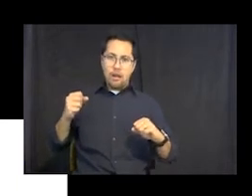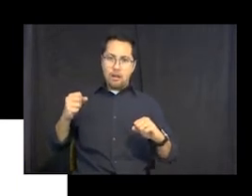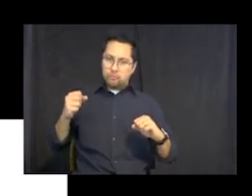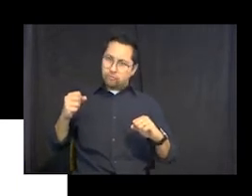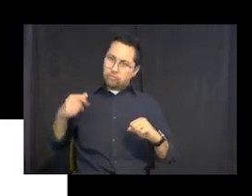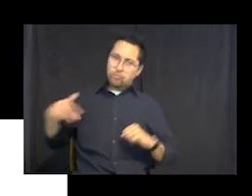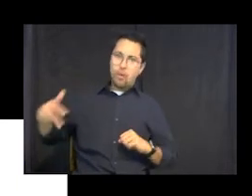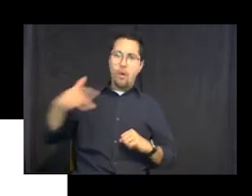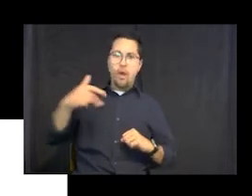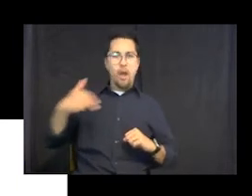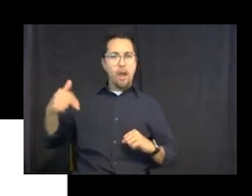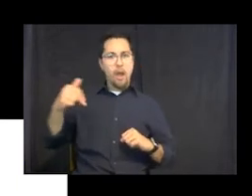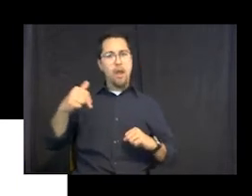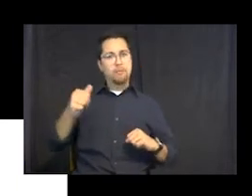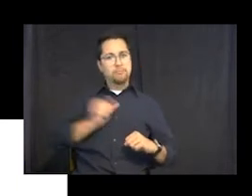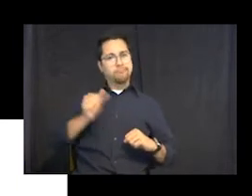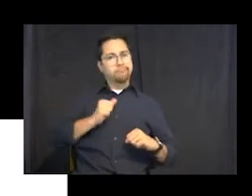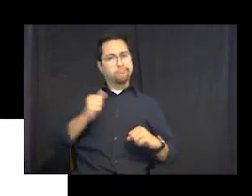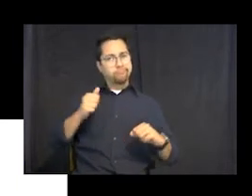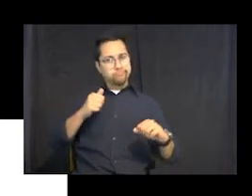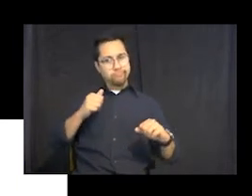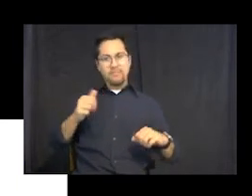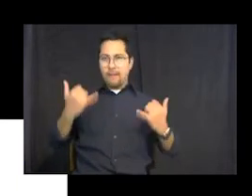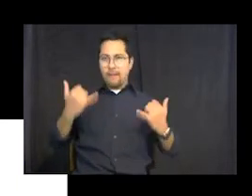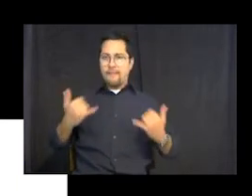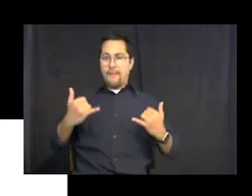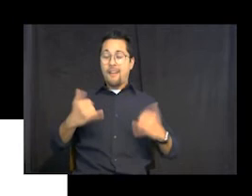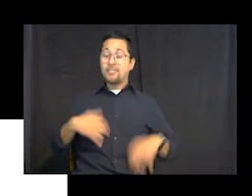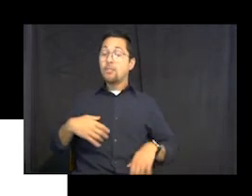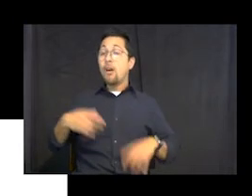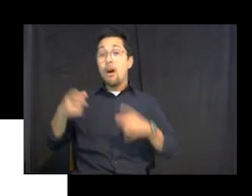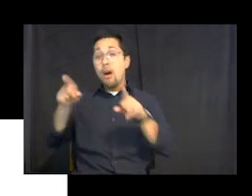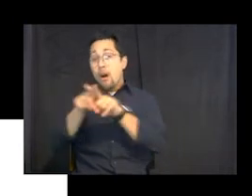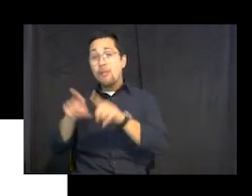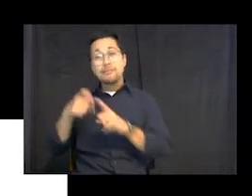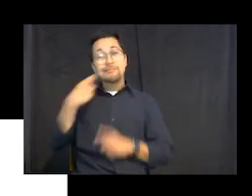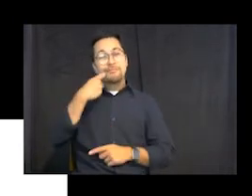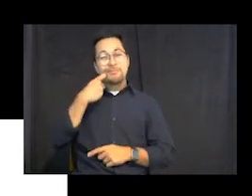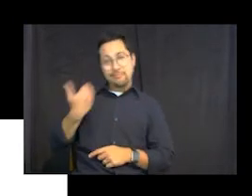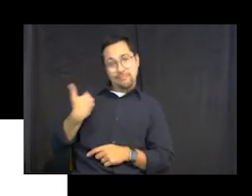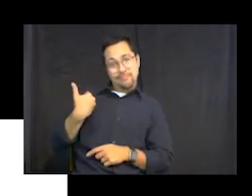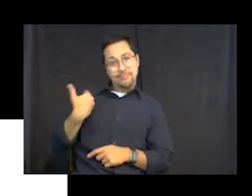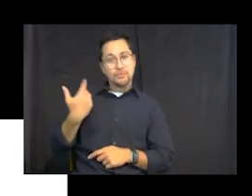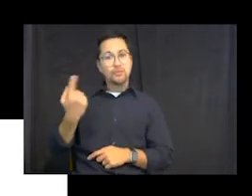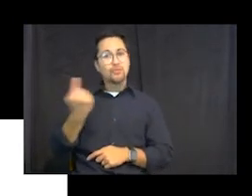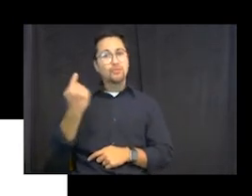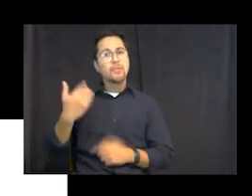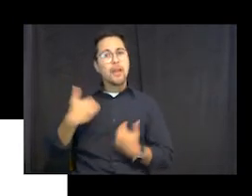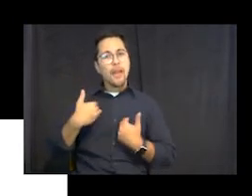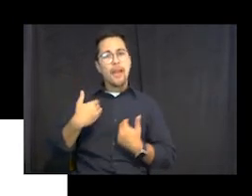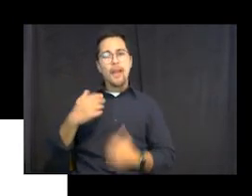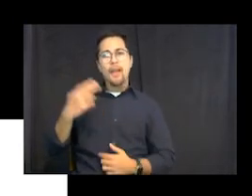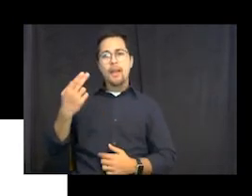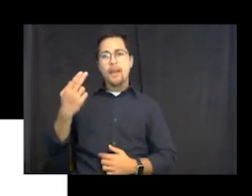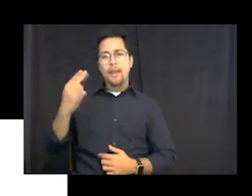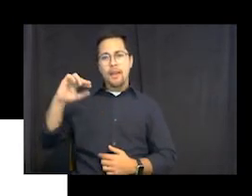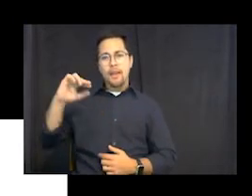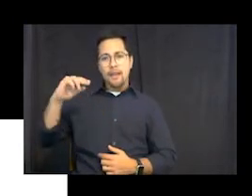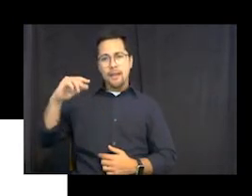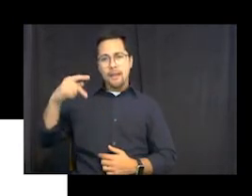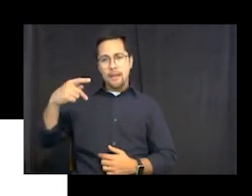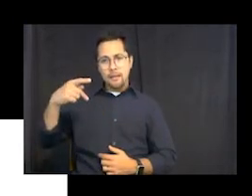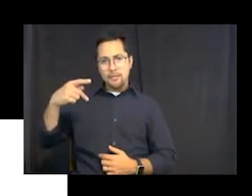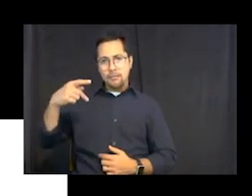And also recently, as of Tuesday, had tendon releases in my